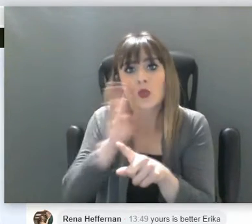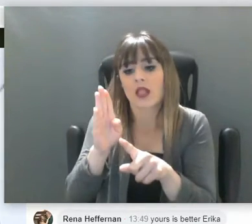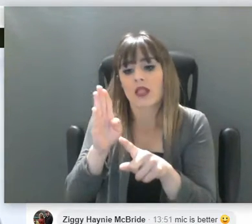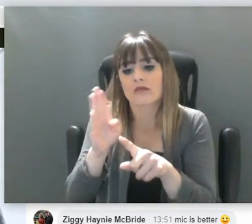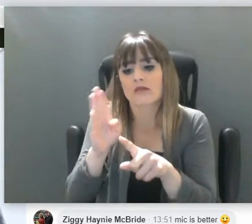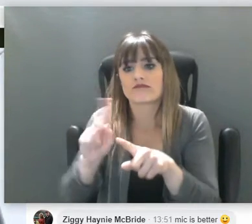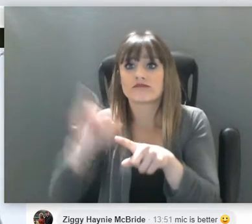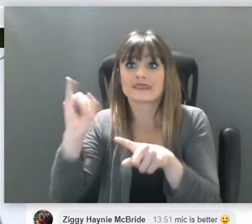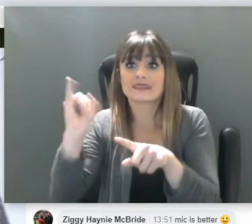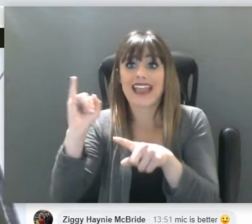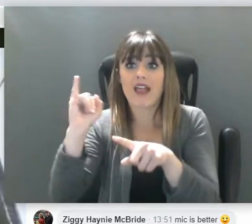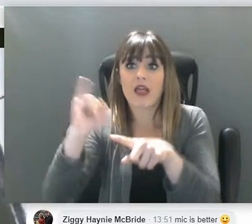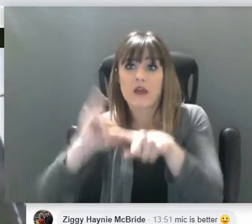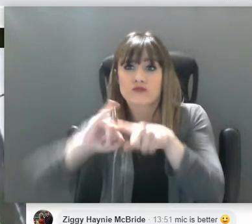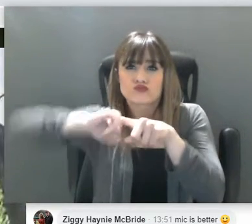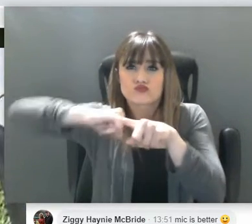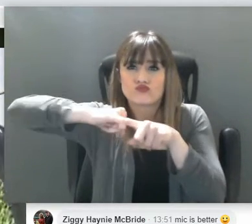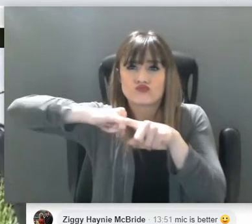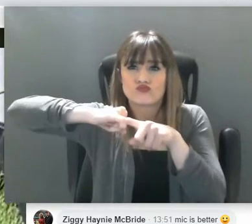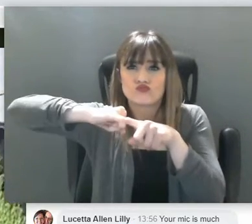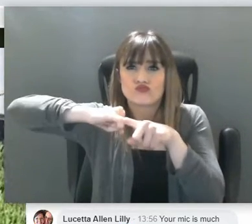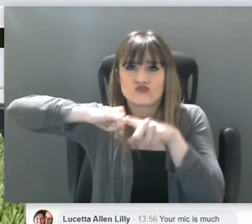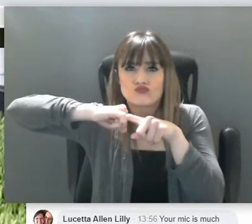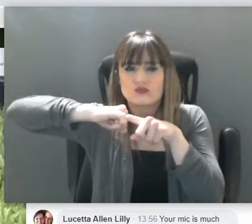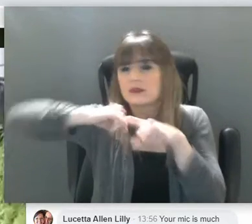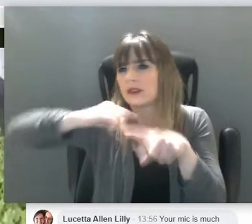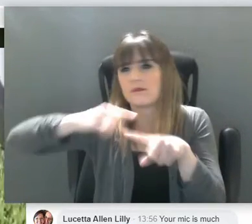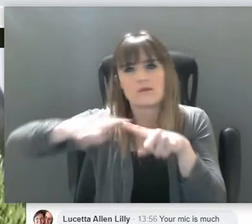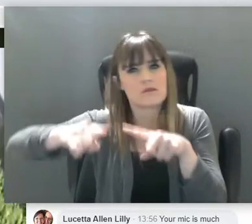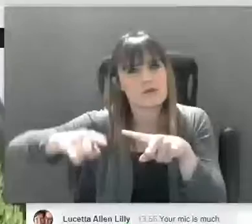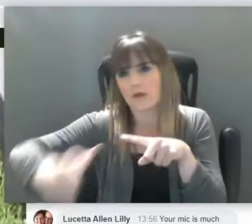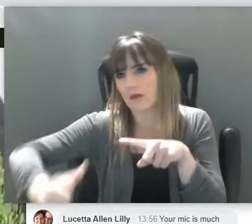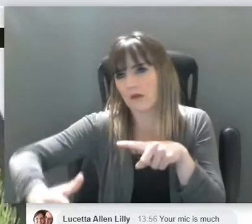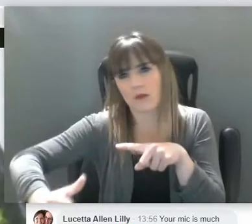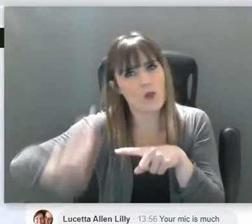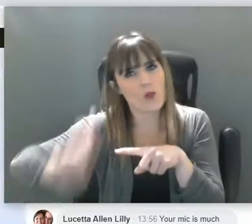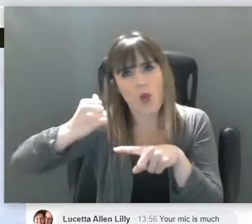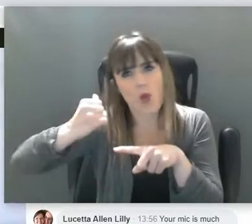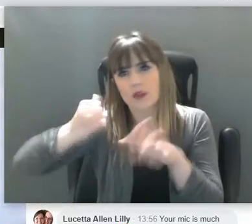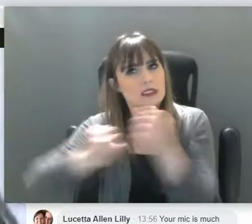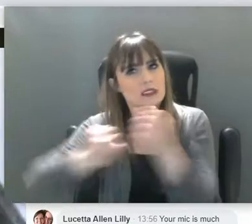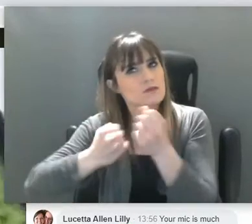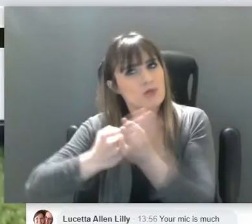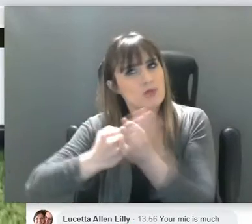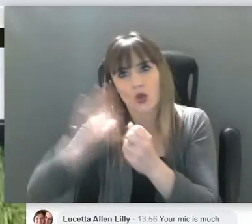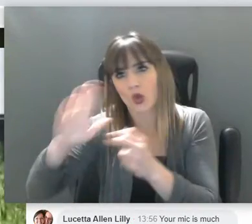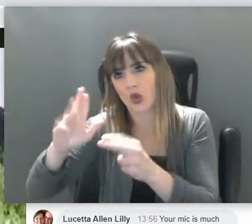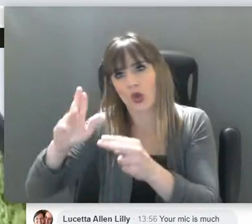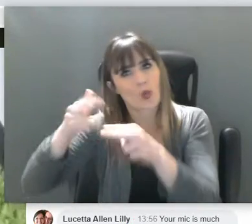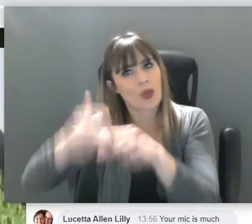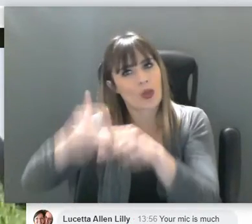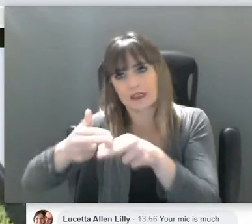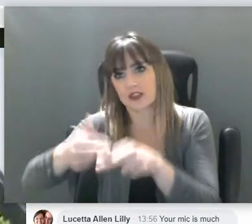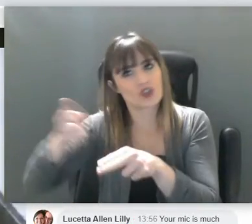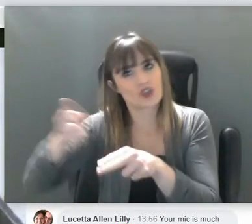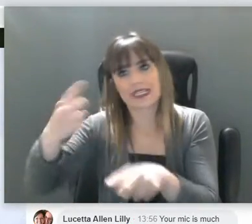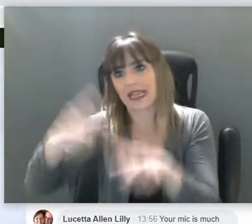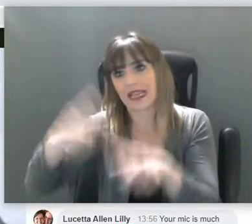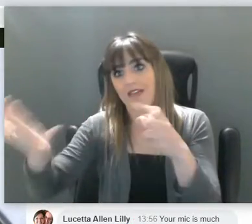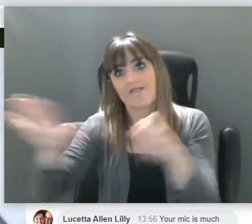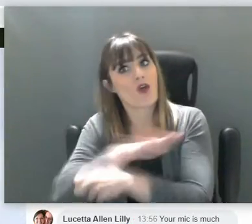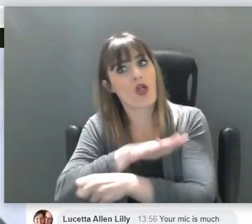on, especially if I'm holding her. But it won't necessarily support her whole weight, so it's not totally prehensile. Everyone's going,